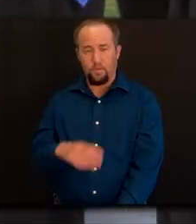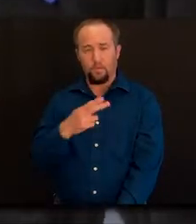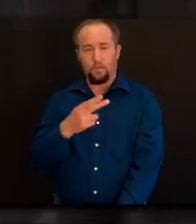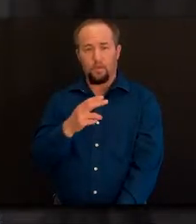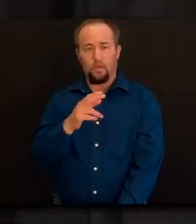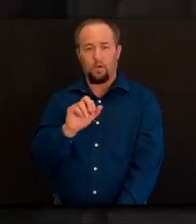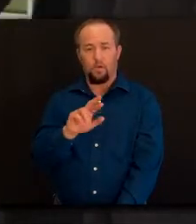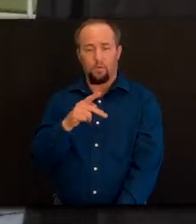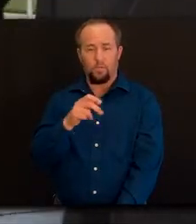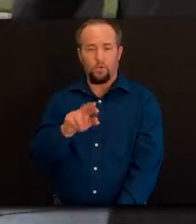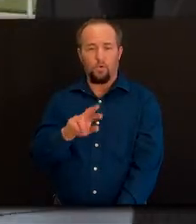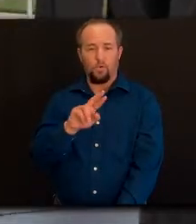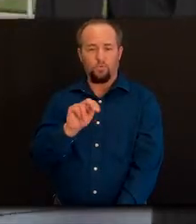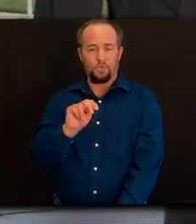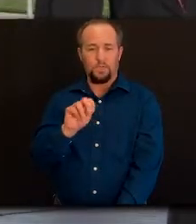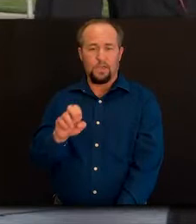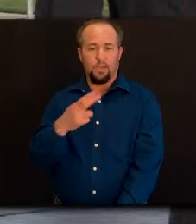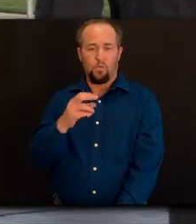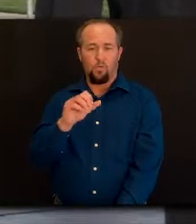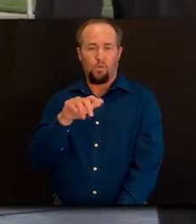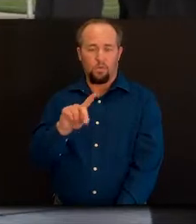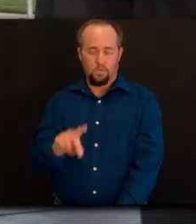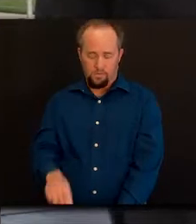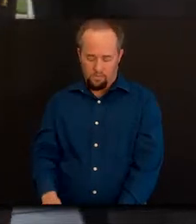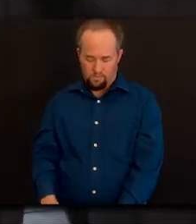Harper Renee Holland.